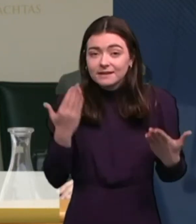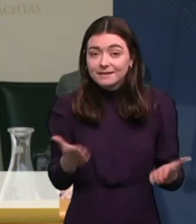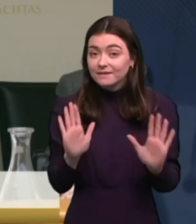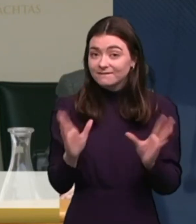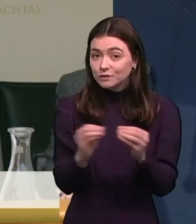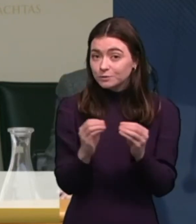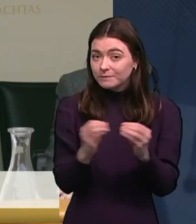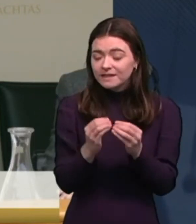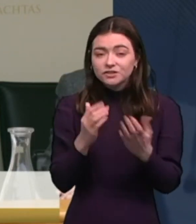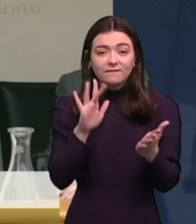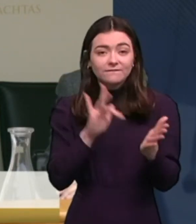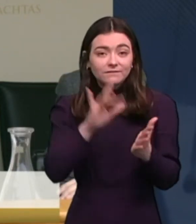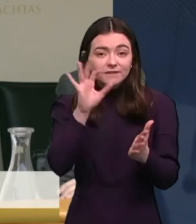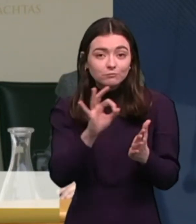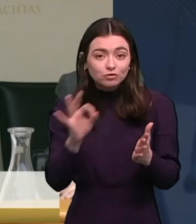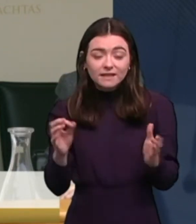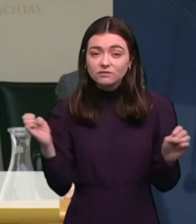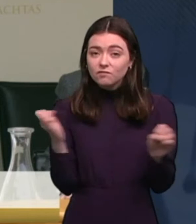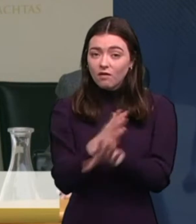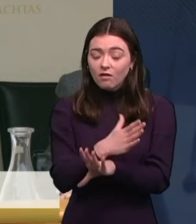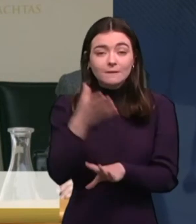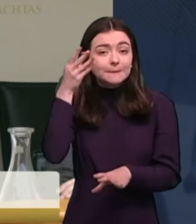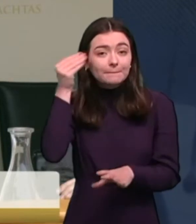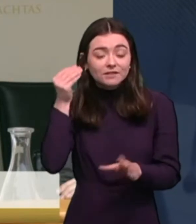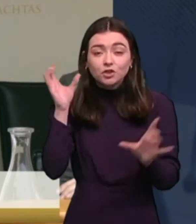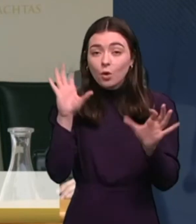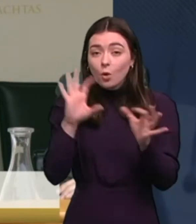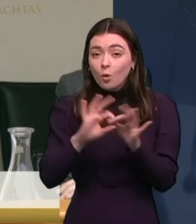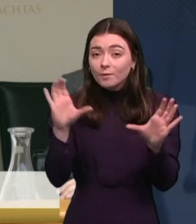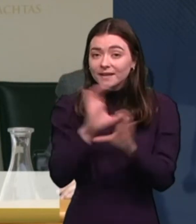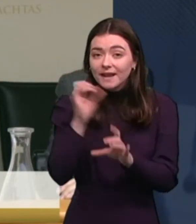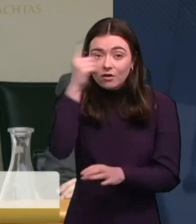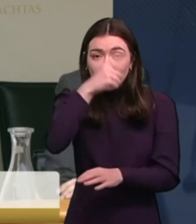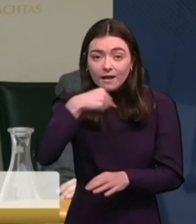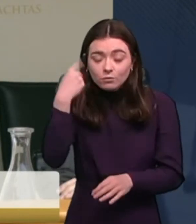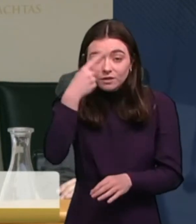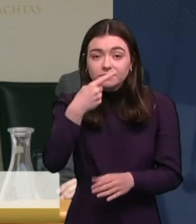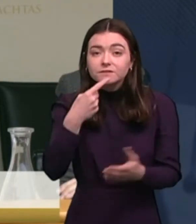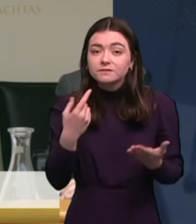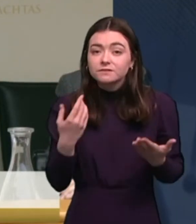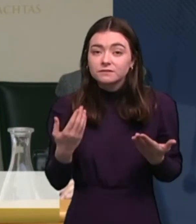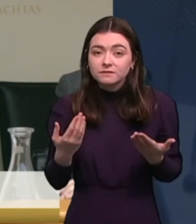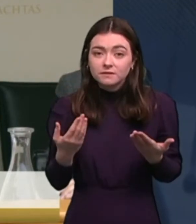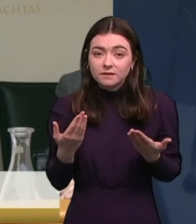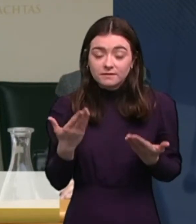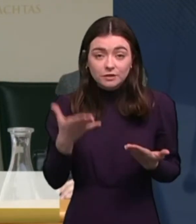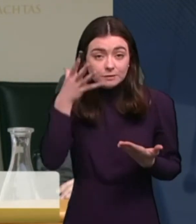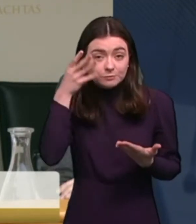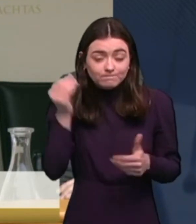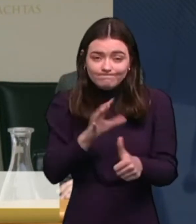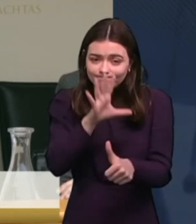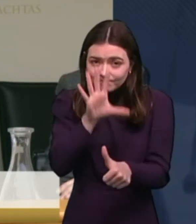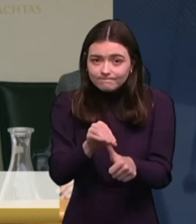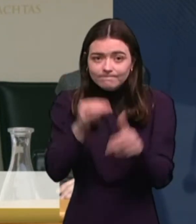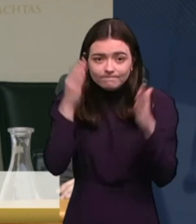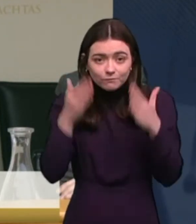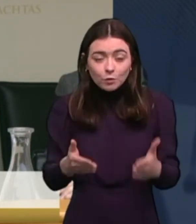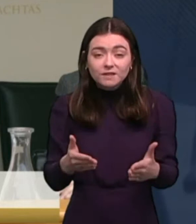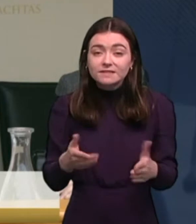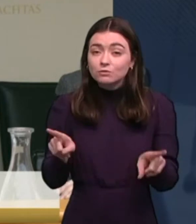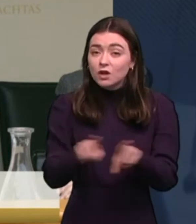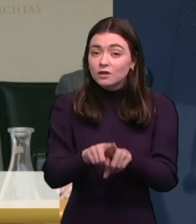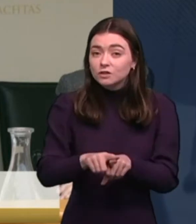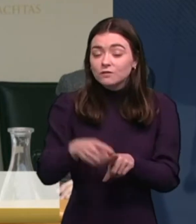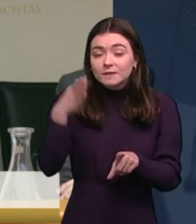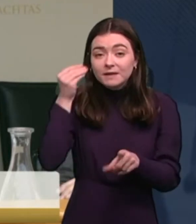earlier, 15% of all dementia home care hours, 15% of all home care hours are dementia specific, and we also have dementia